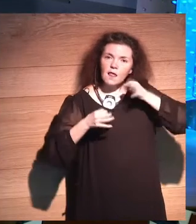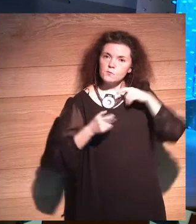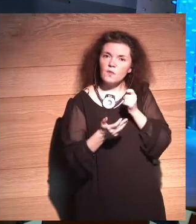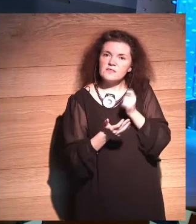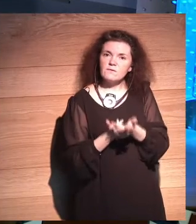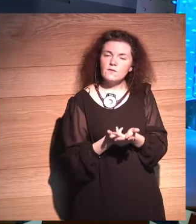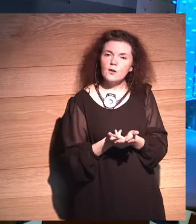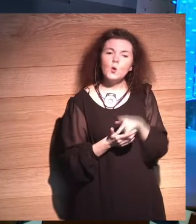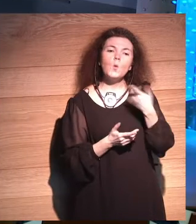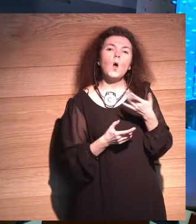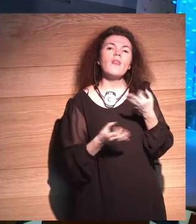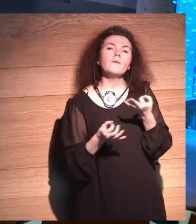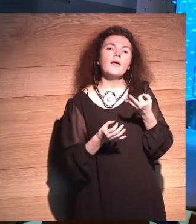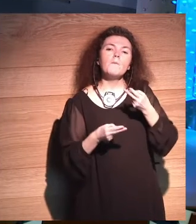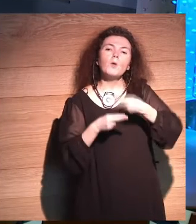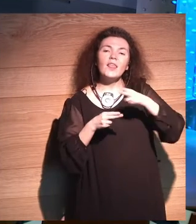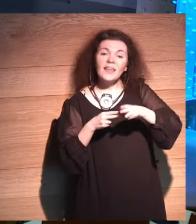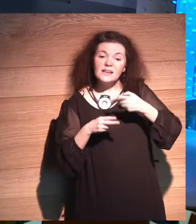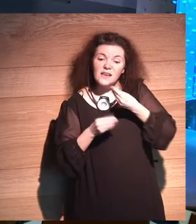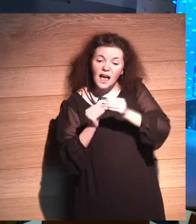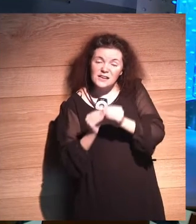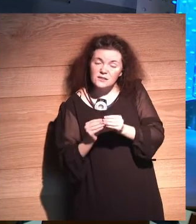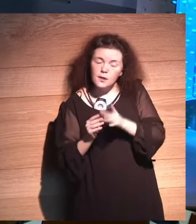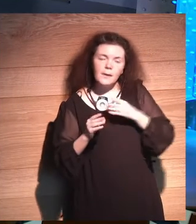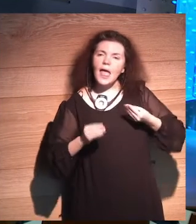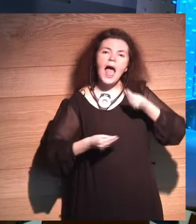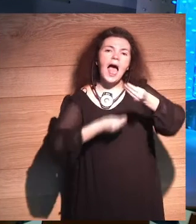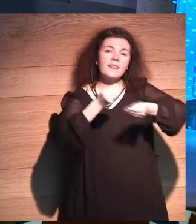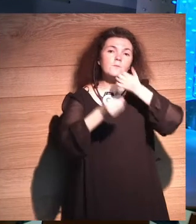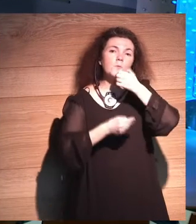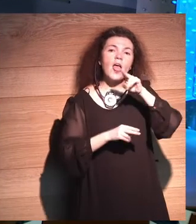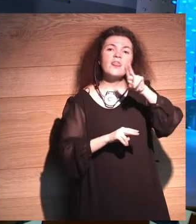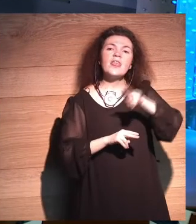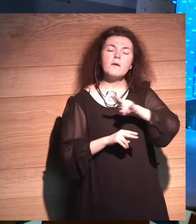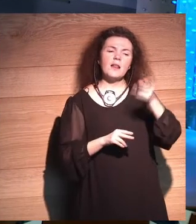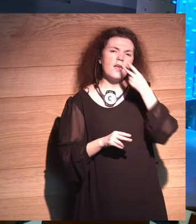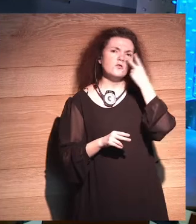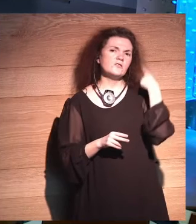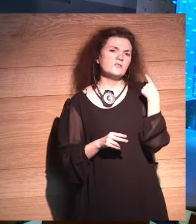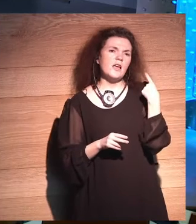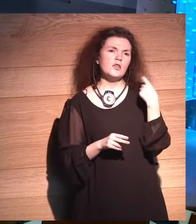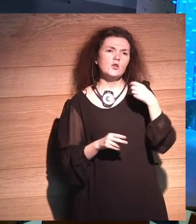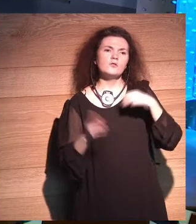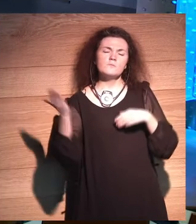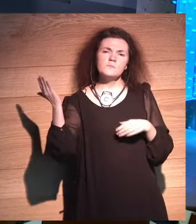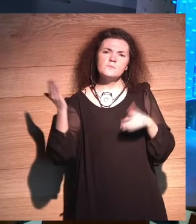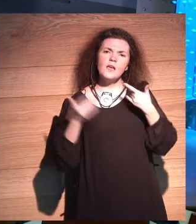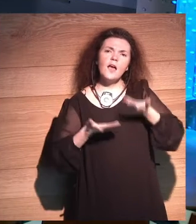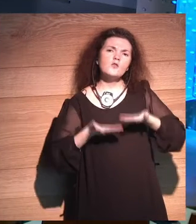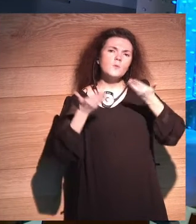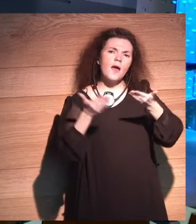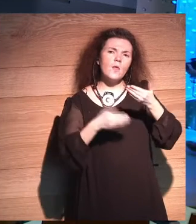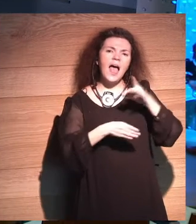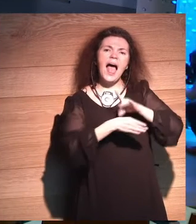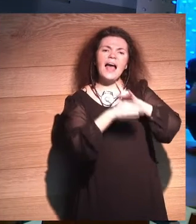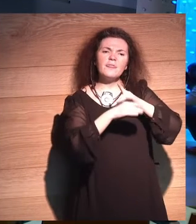policies. And in Denmark, for the last 16 years, MindLab has helped to teach other government agencies how to learn